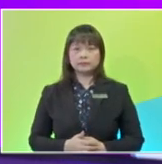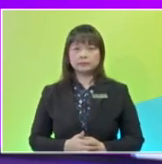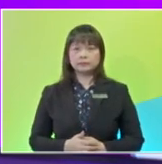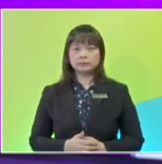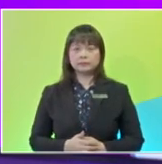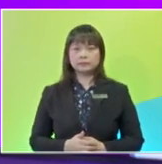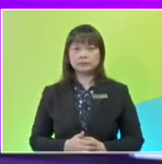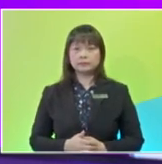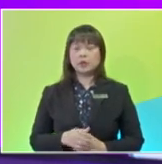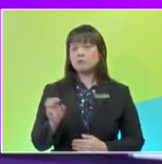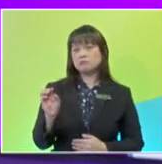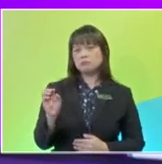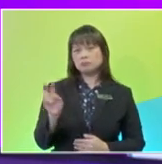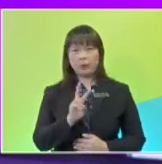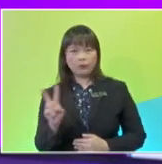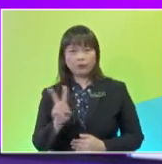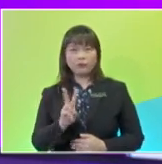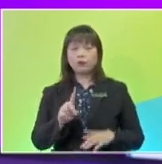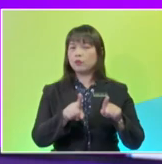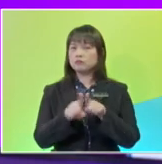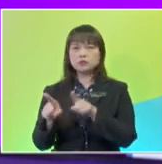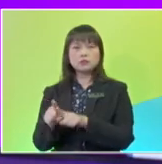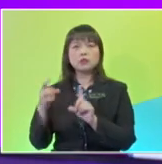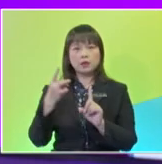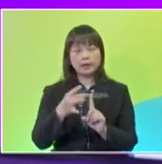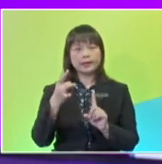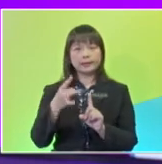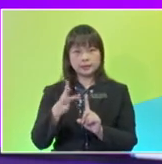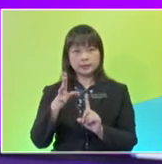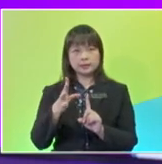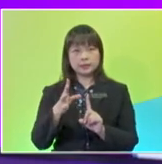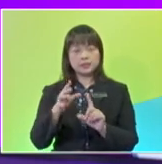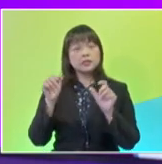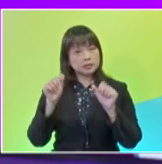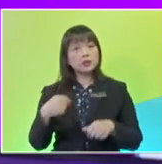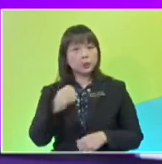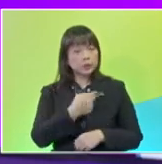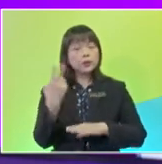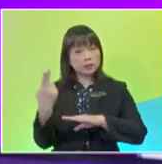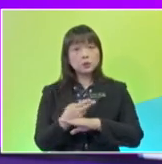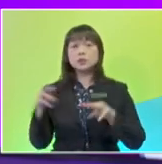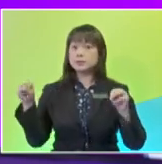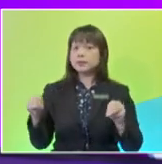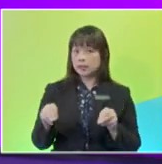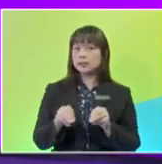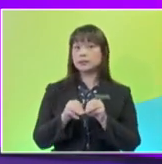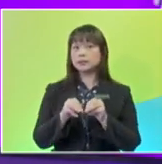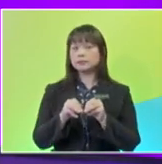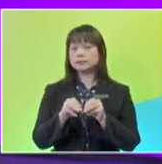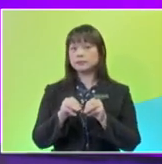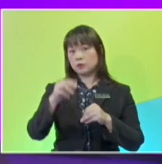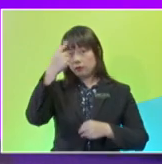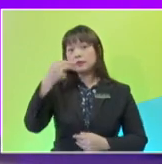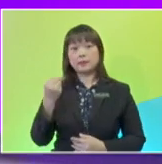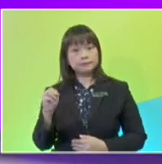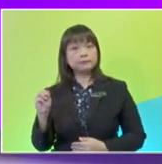staples. Two also iron. Can I use magnetic for both? Do you think you can use magnetic? I'm not sure. Tricky